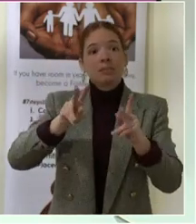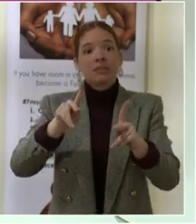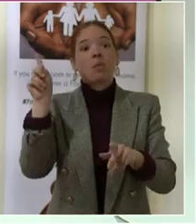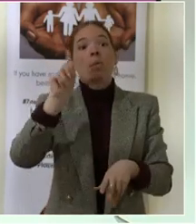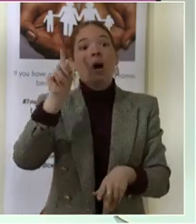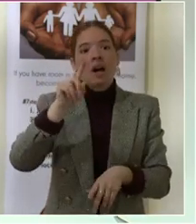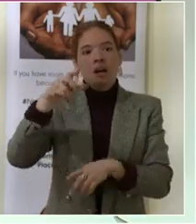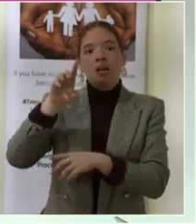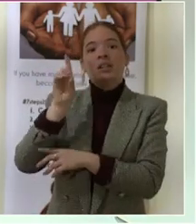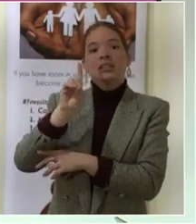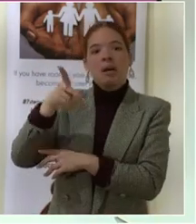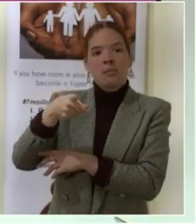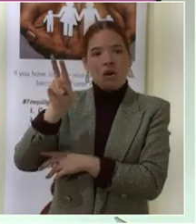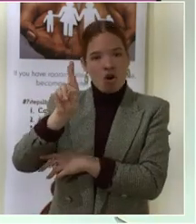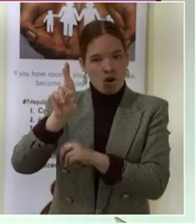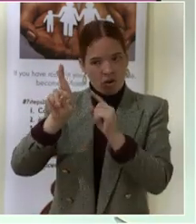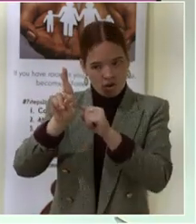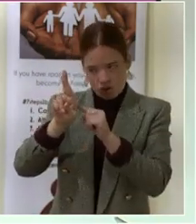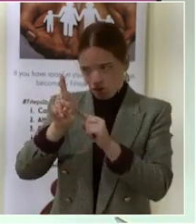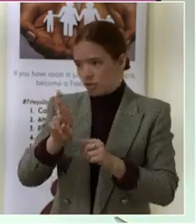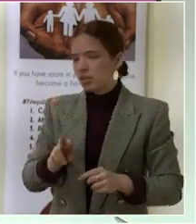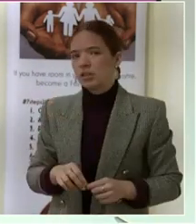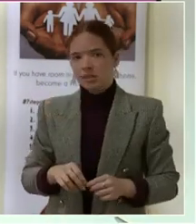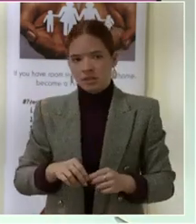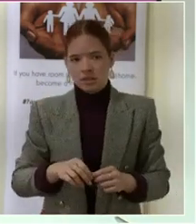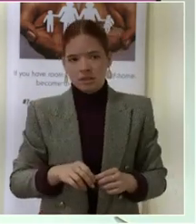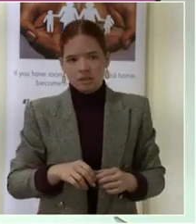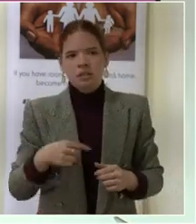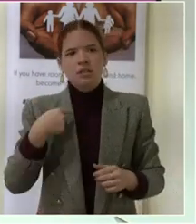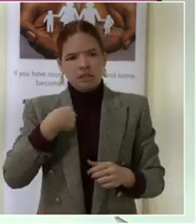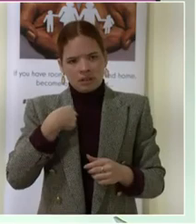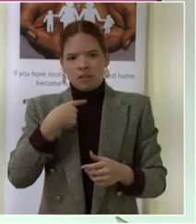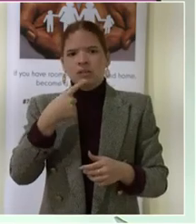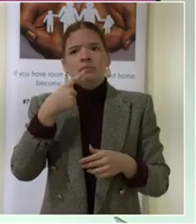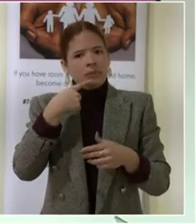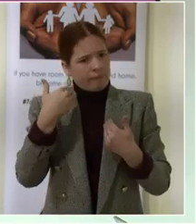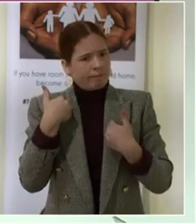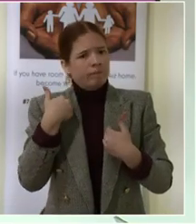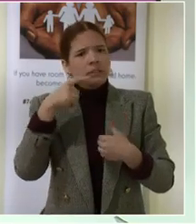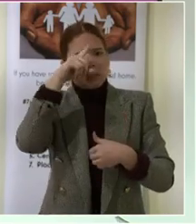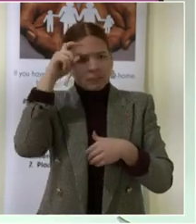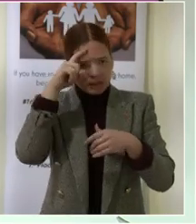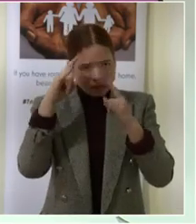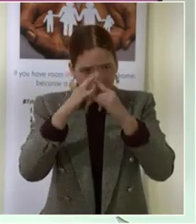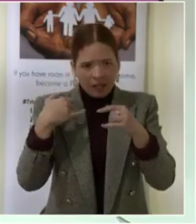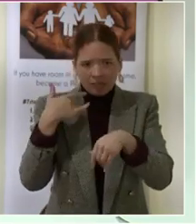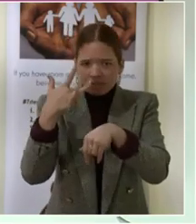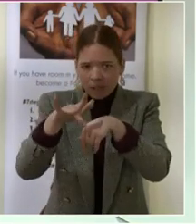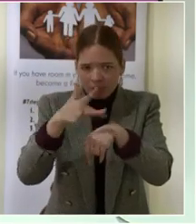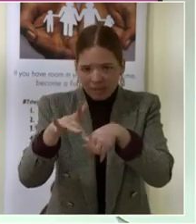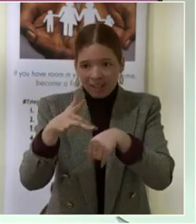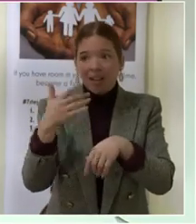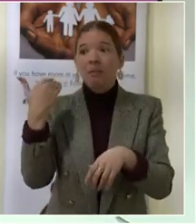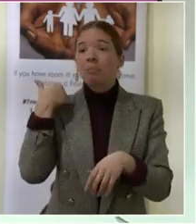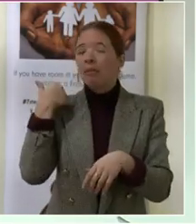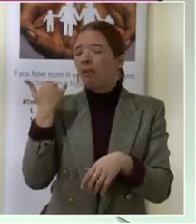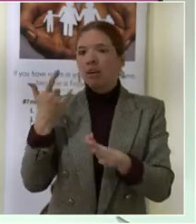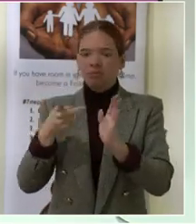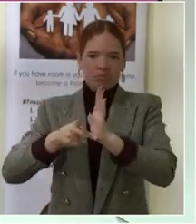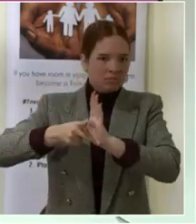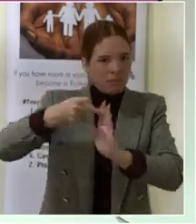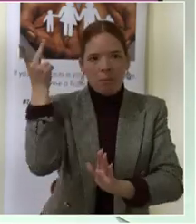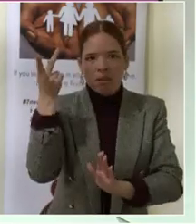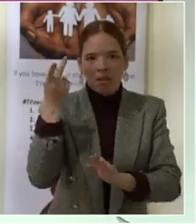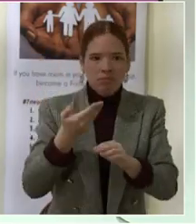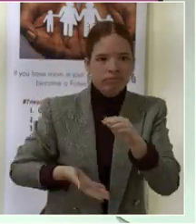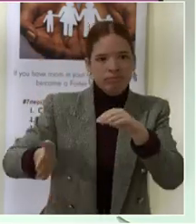would be doubling our summer camp slots in 2023 and adding 1,200 more sporting opportunities